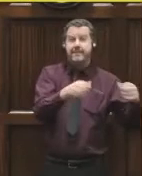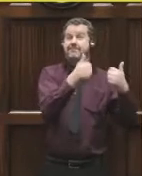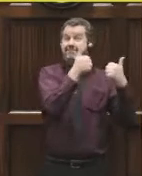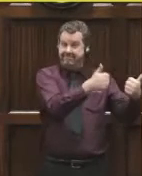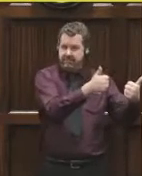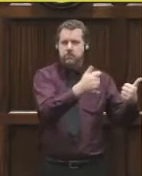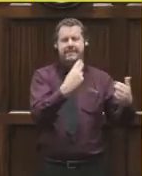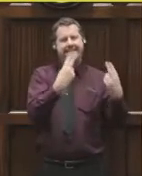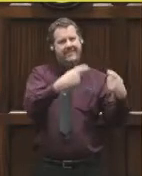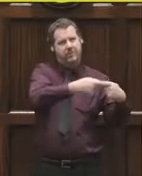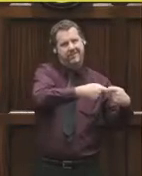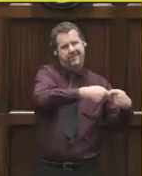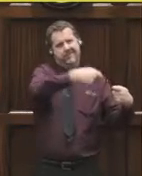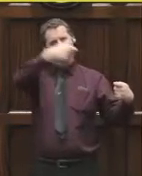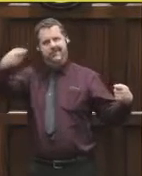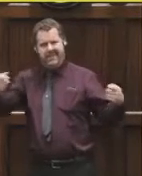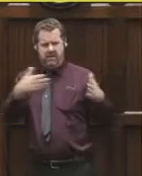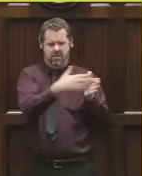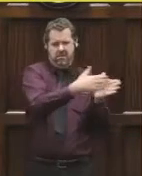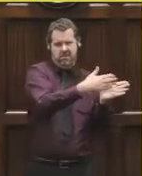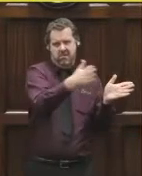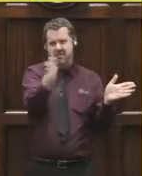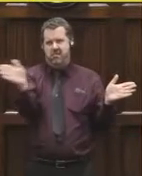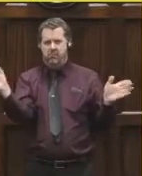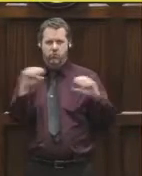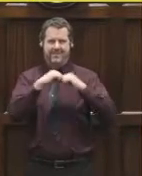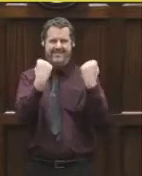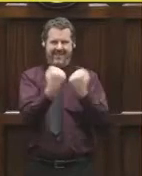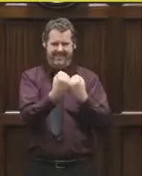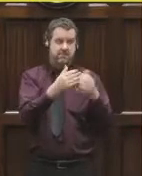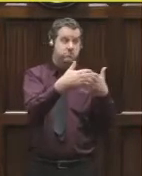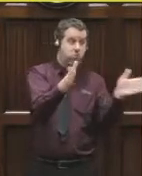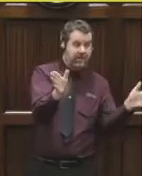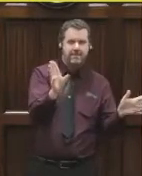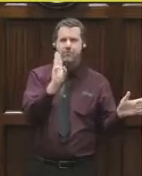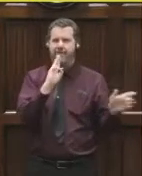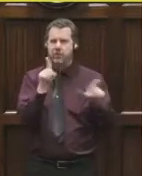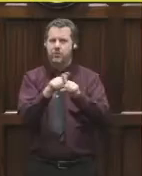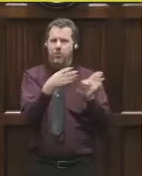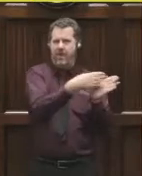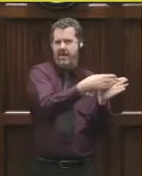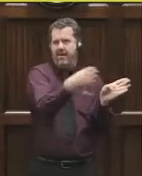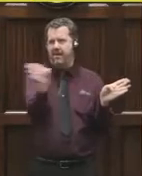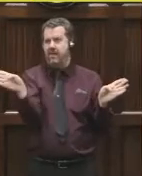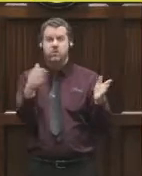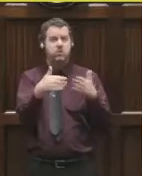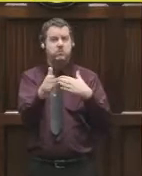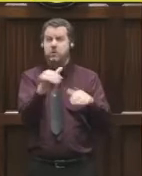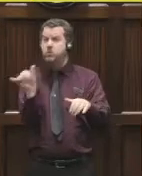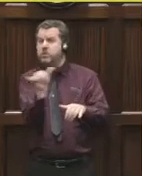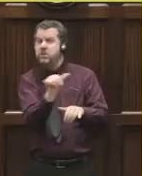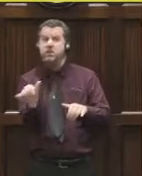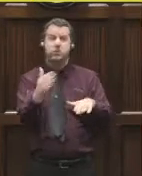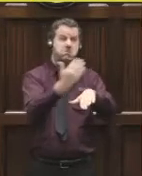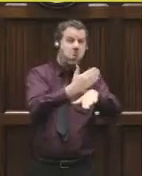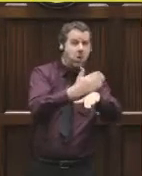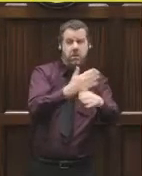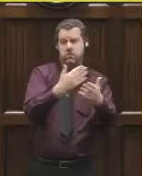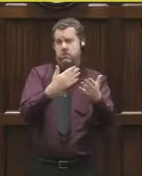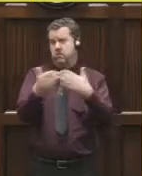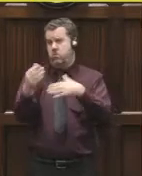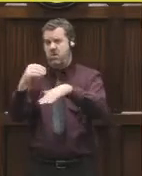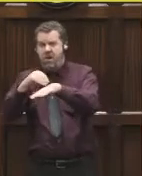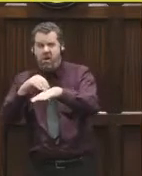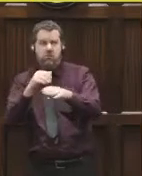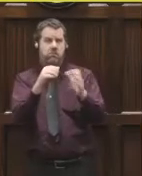extended right across society so that in all areas of employment and all engagements